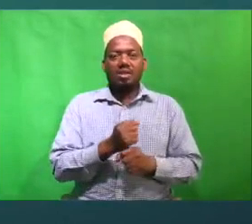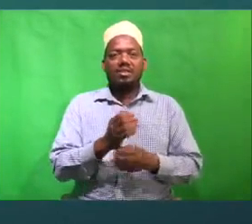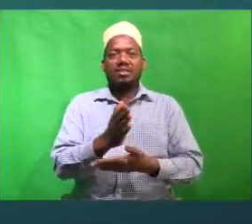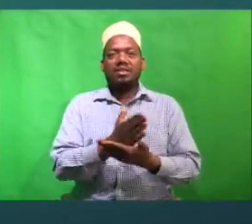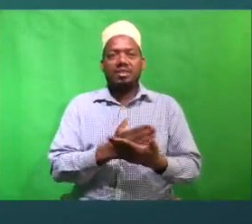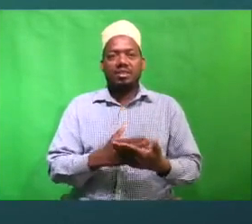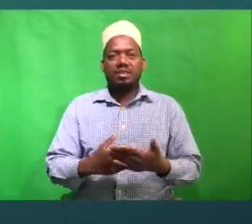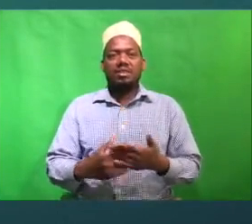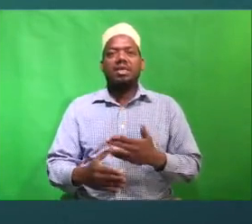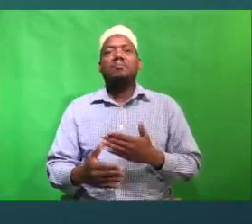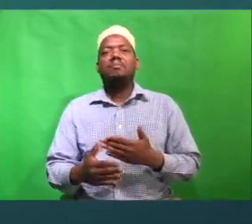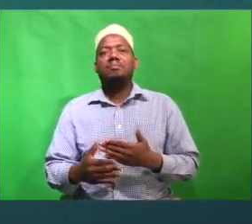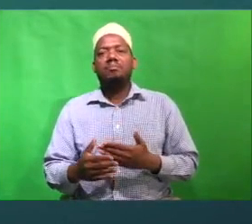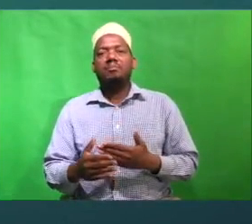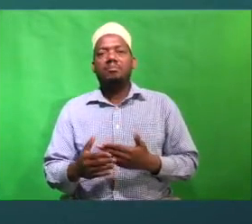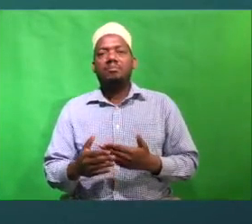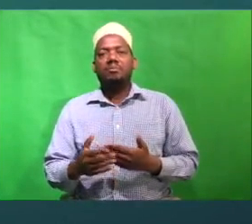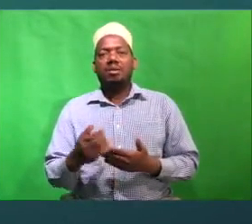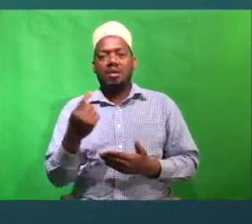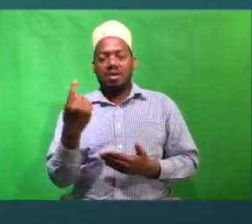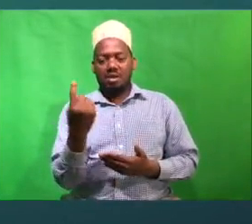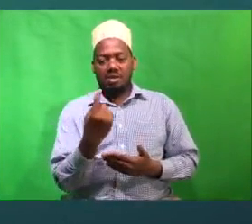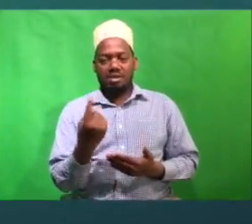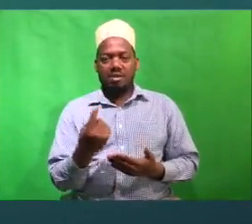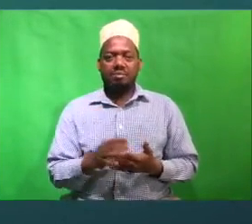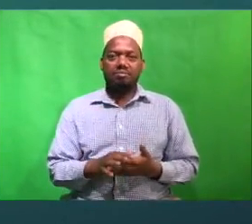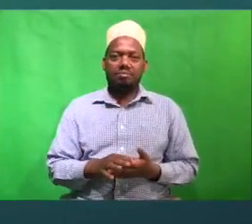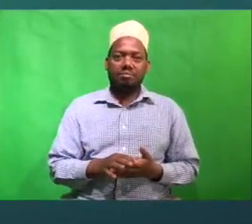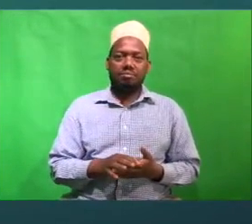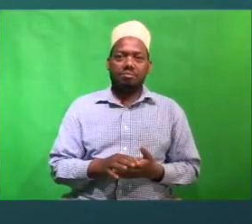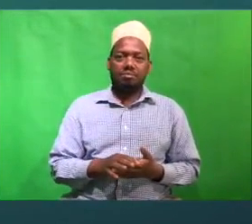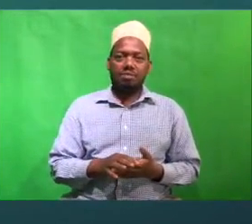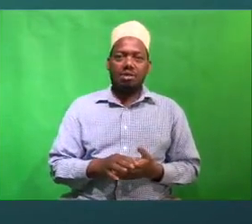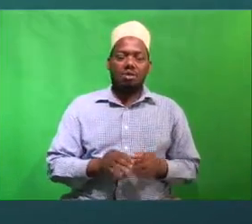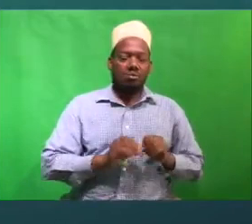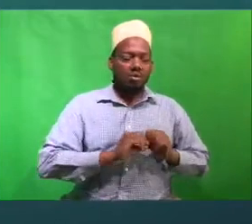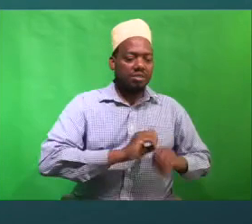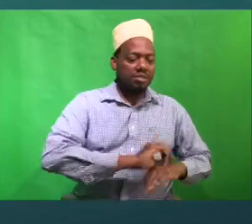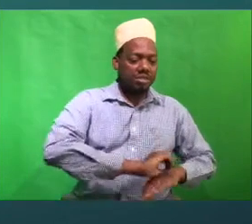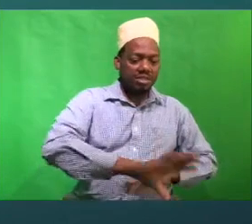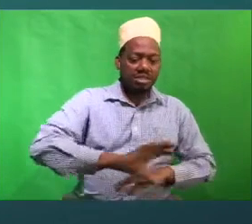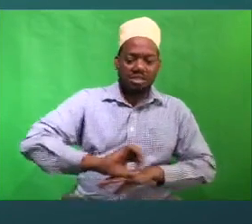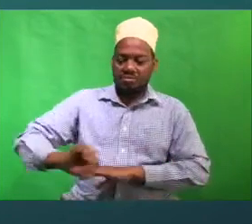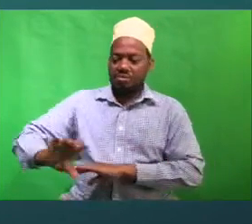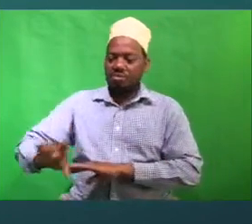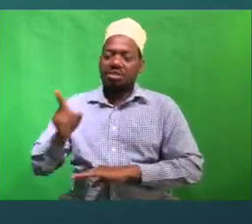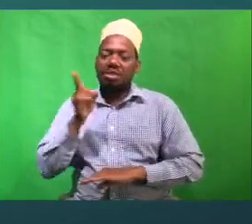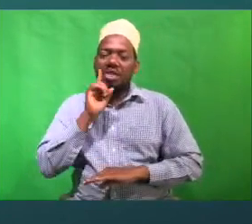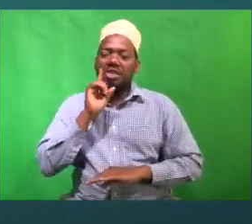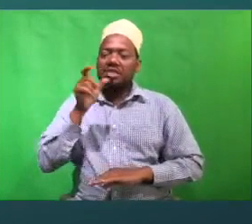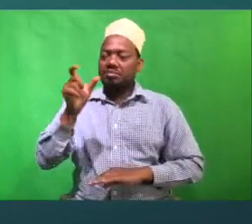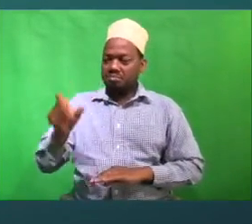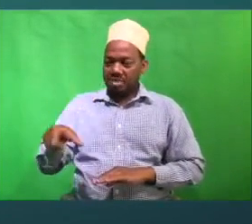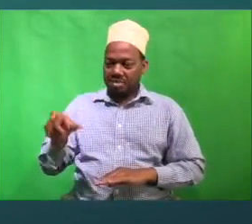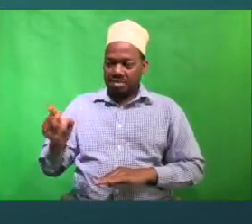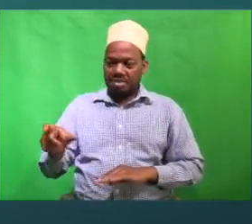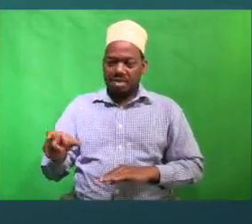I think the country cannot have the development, but we distribute, each person can work in